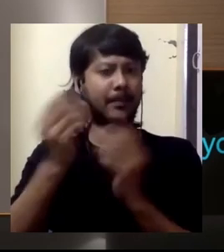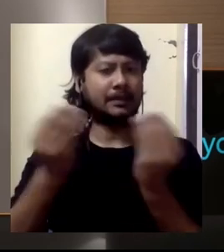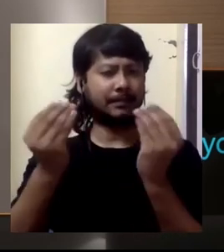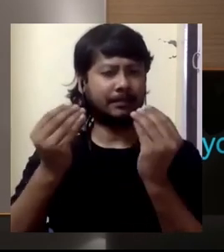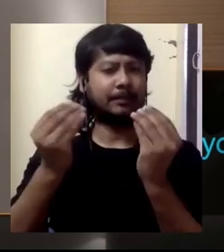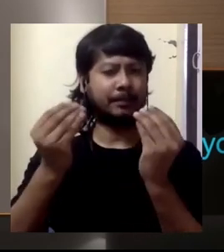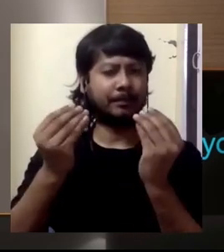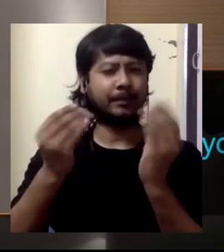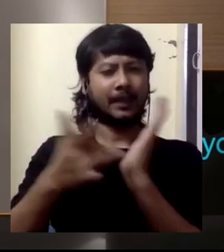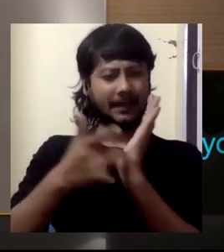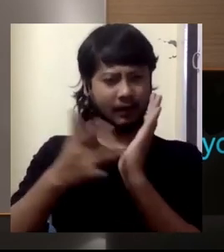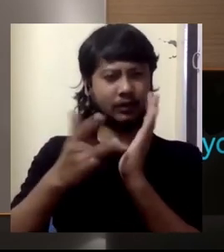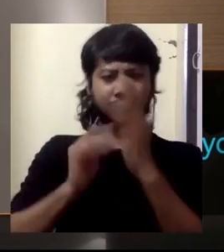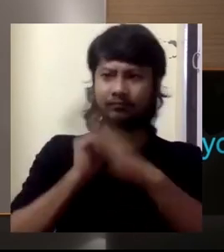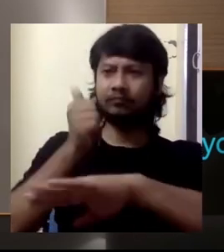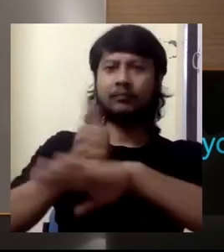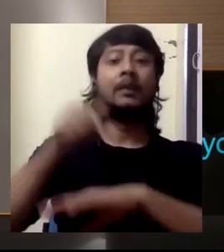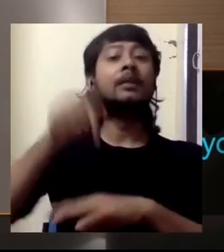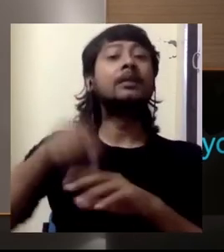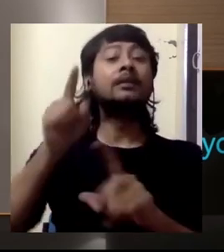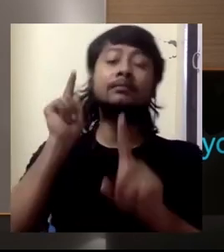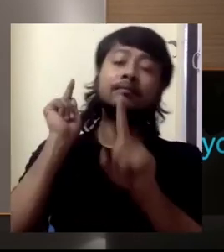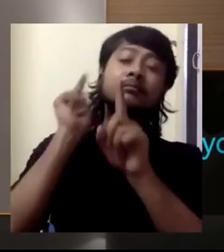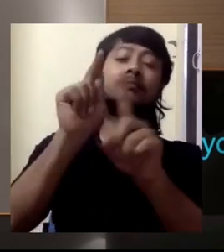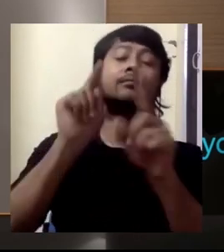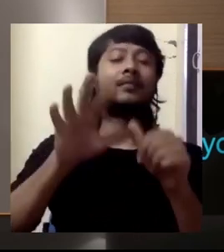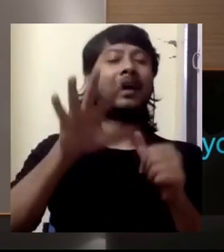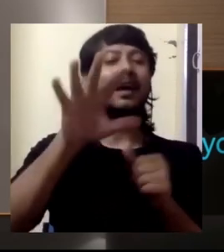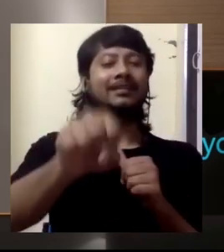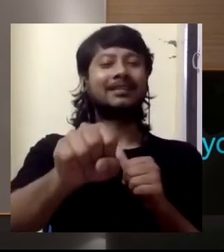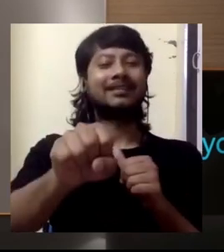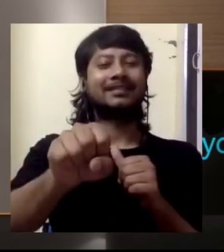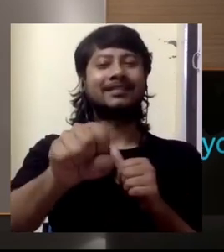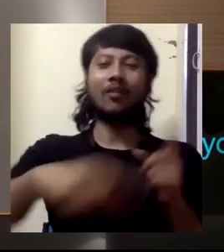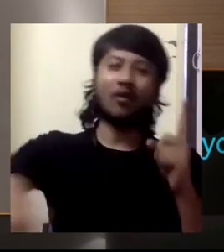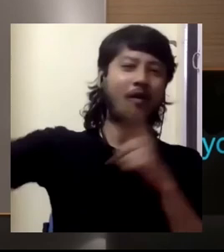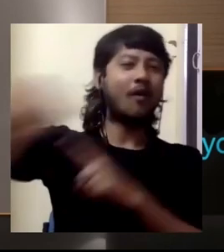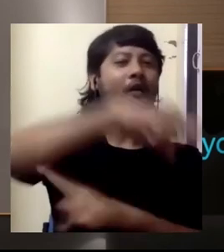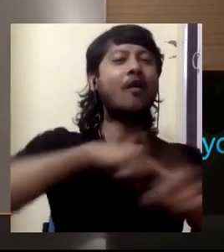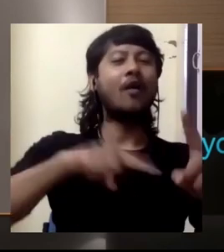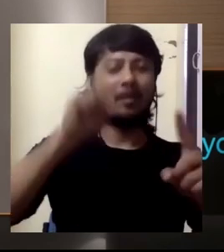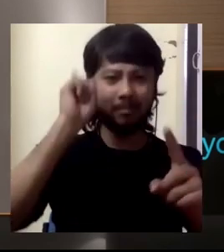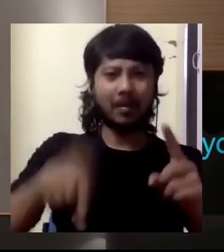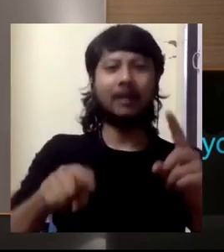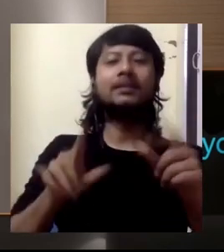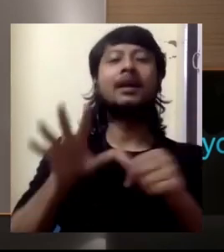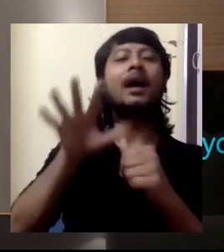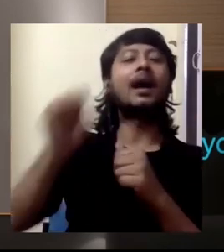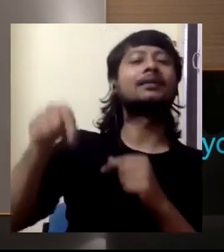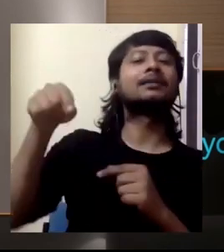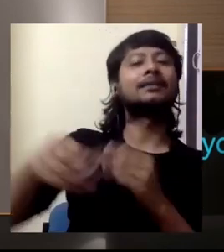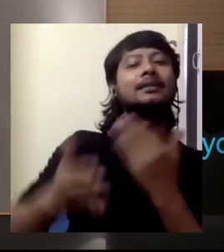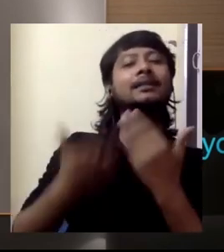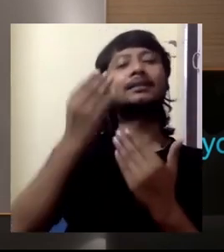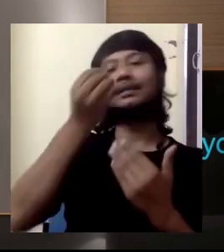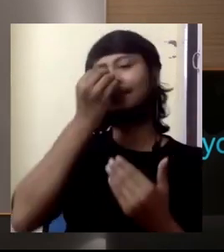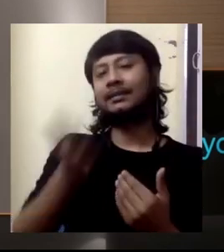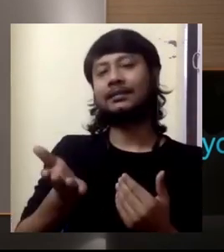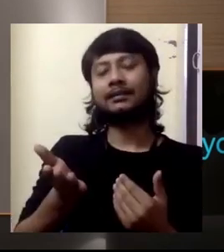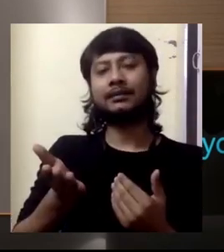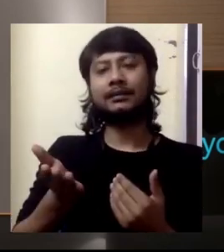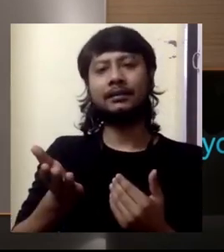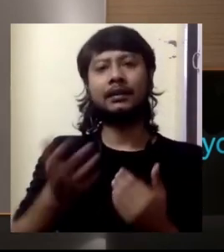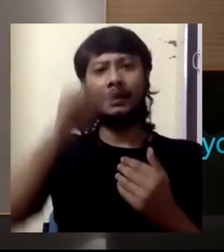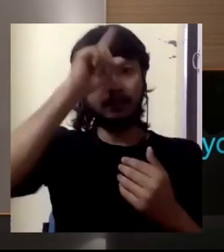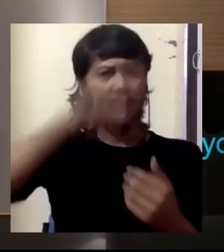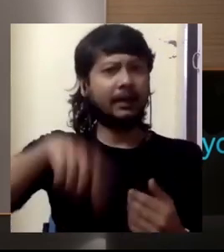reach, right? If there was a way that everybody across the country in any language could reach 24/7, at